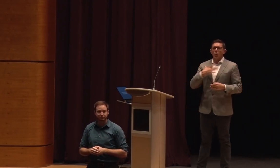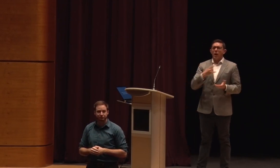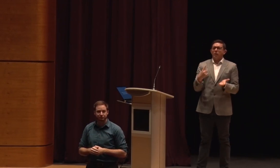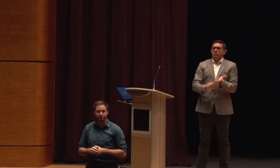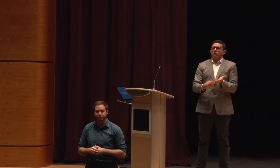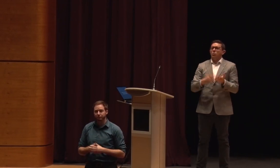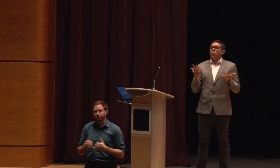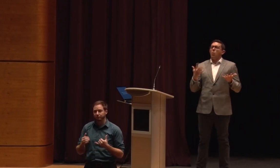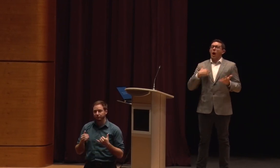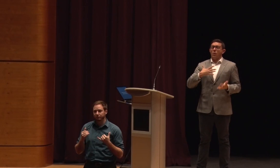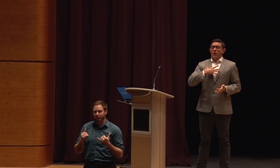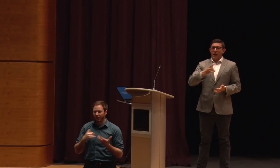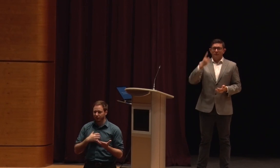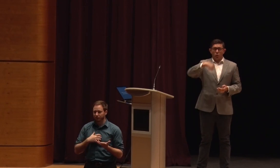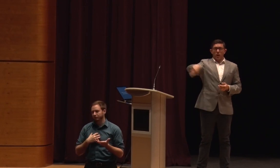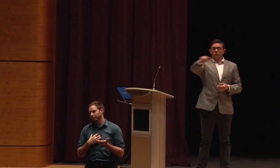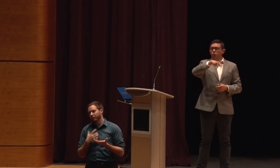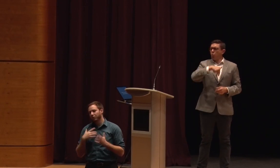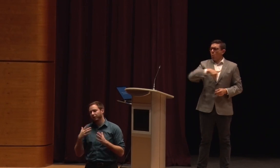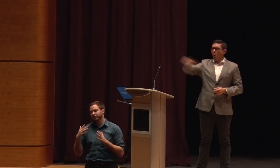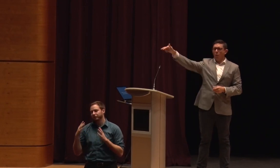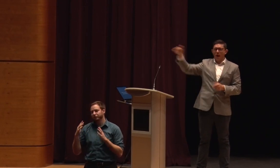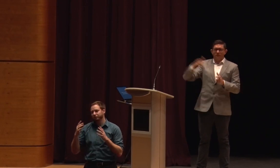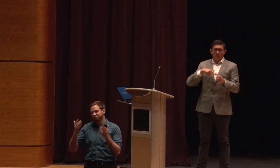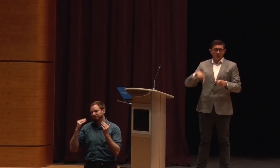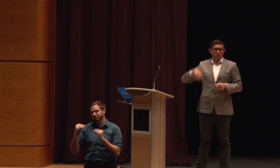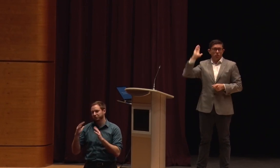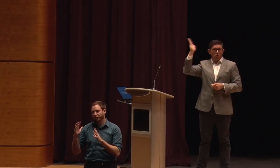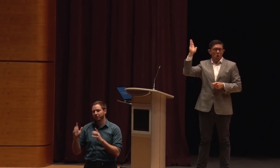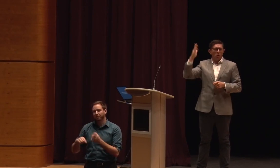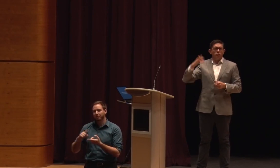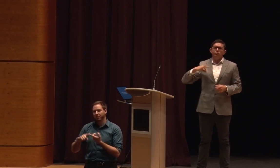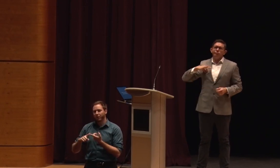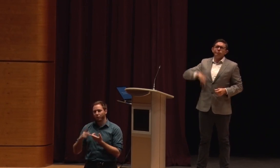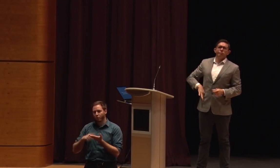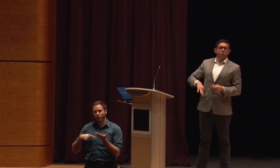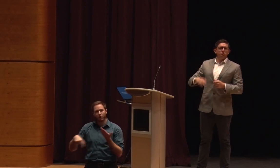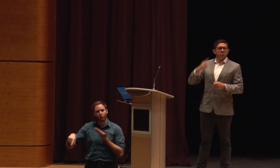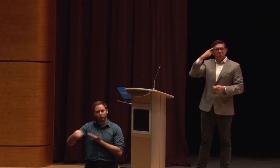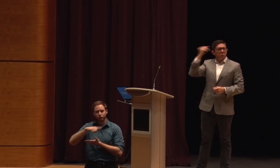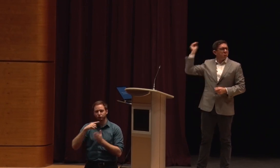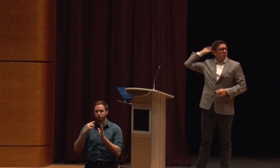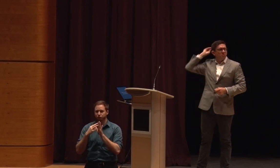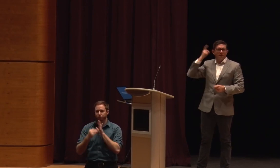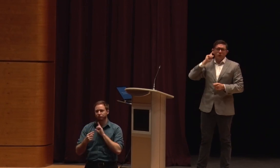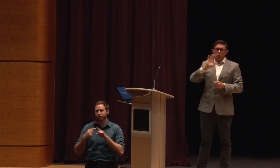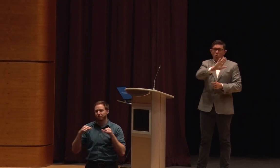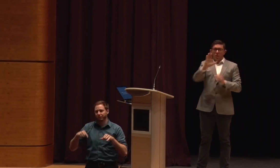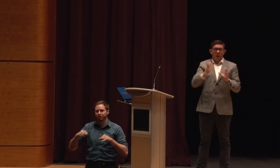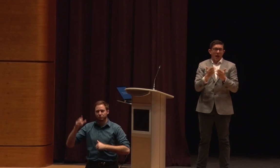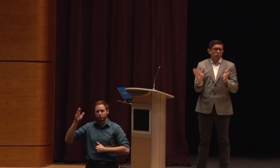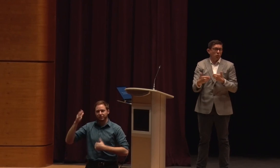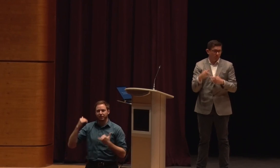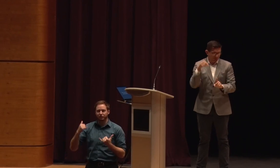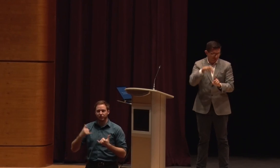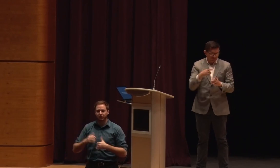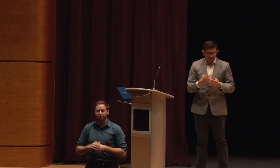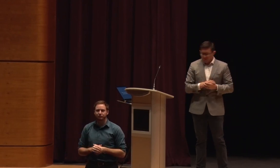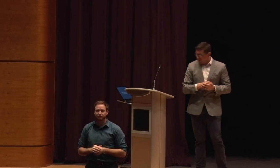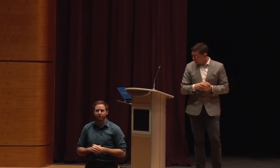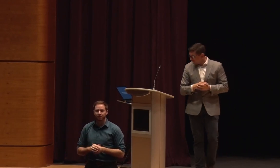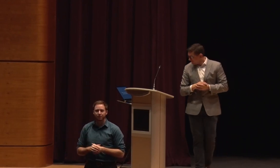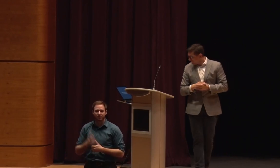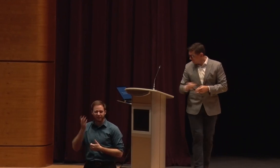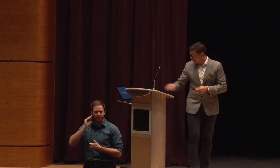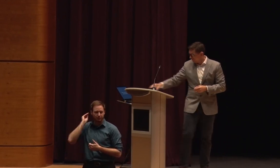Now we're going to shift directions. I just would like to talk a little bit about what I want you all to take away from this presentation. You know, kind of